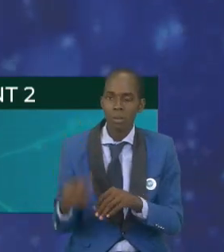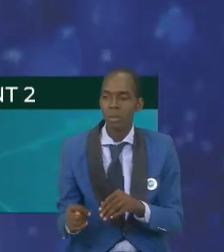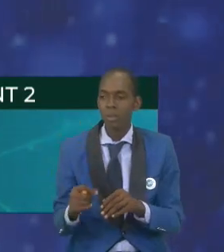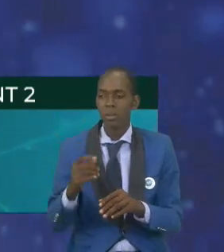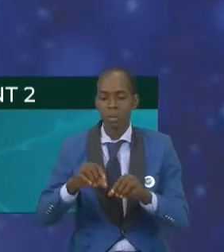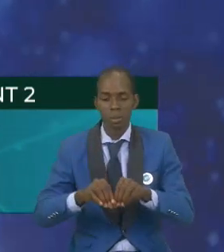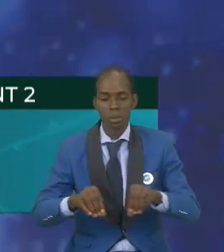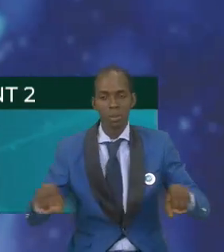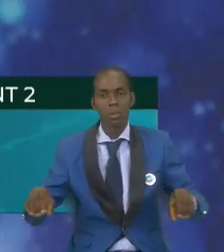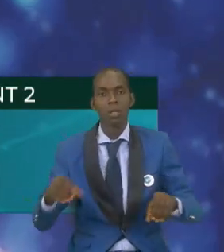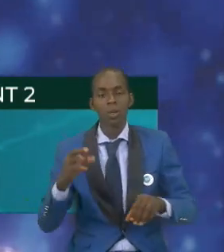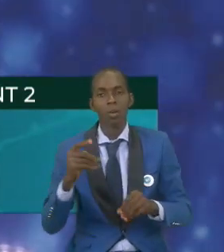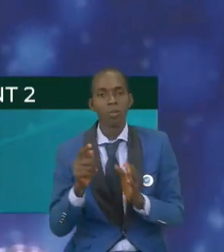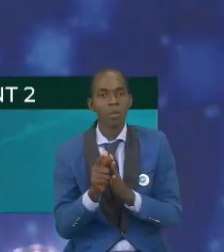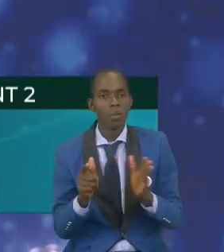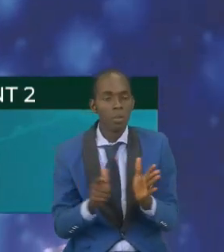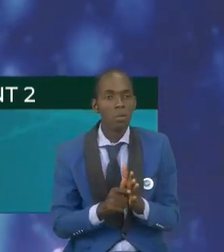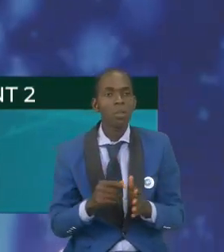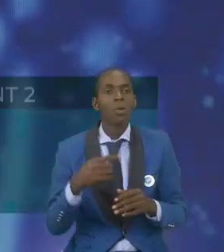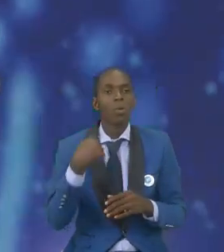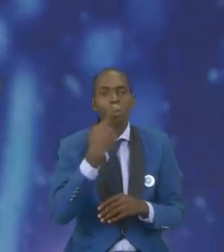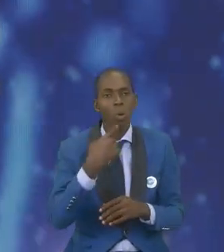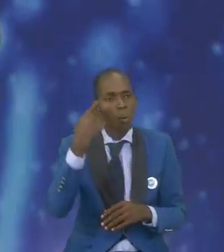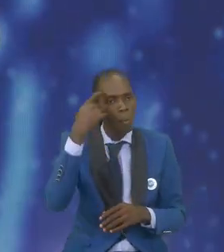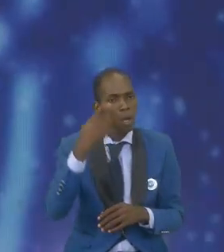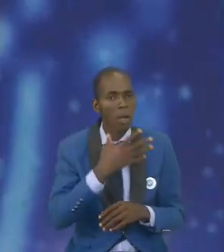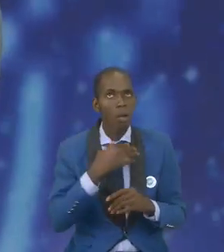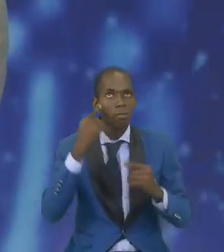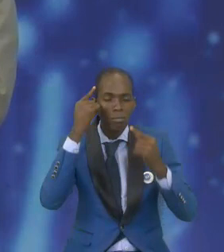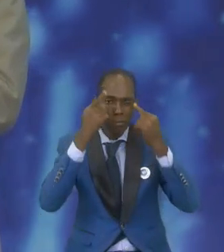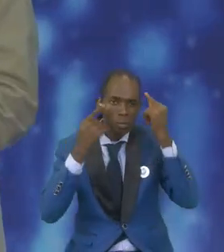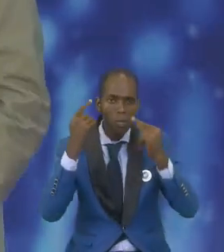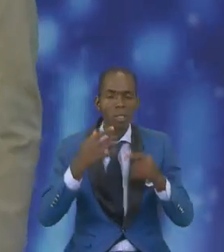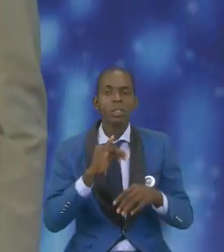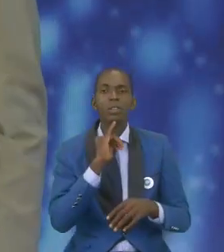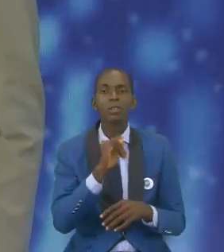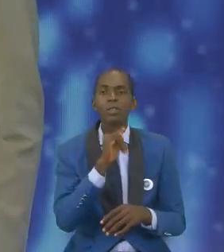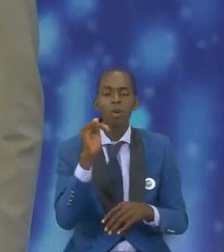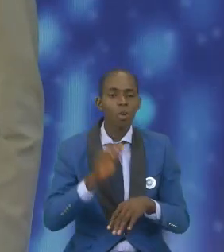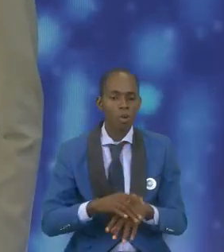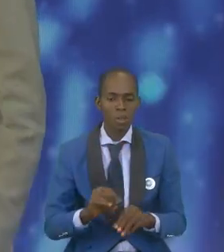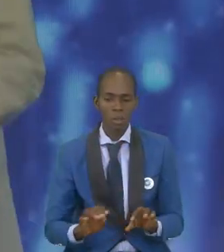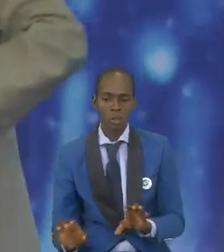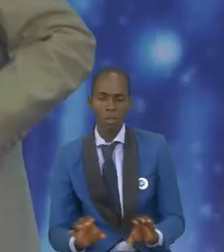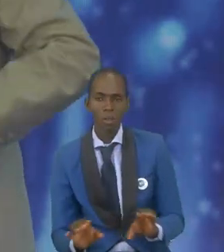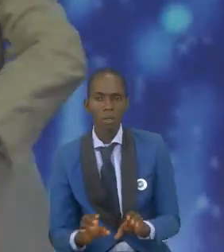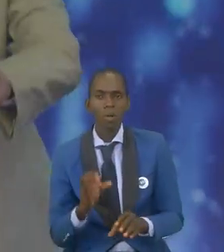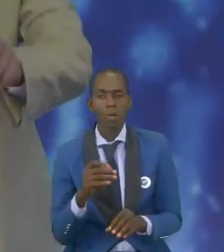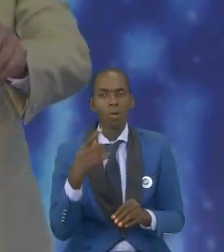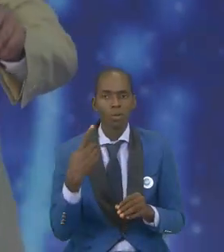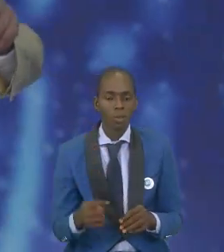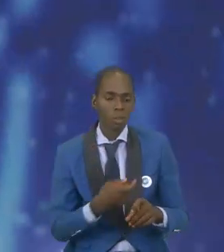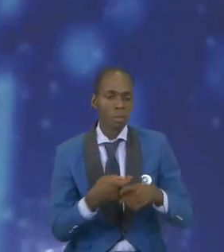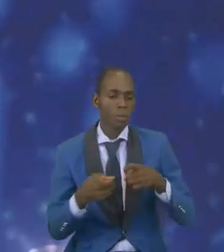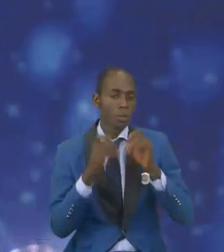decree, whose might and thought and meditation is not on the action of the